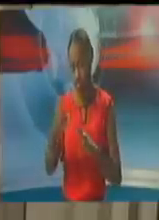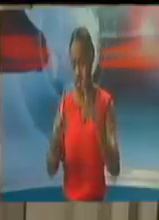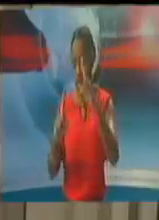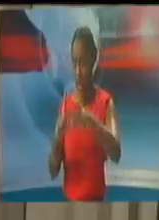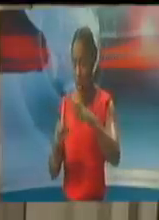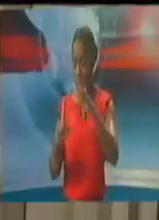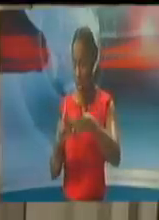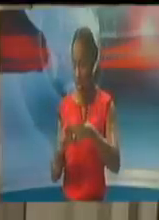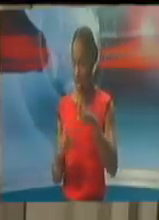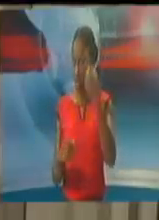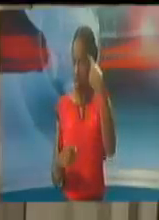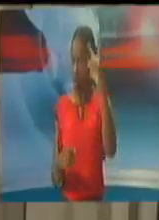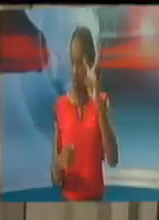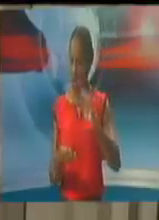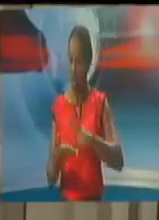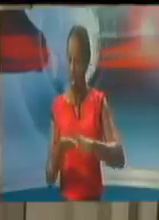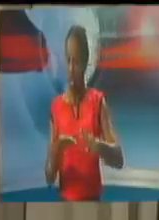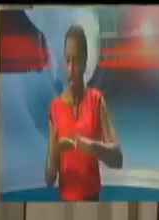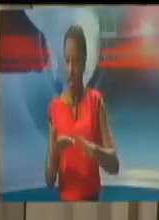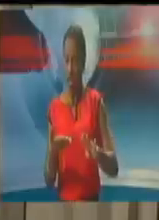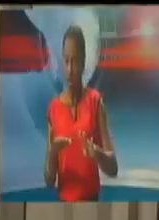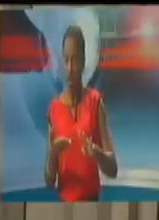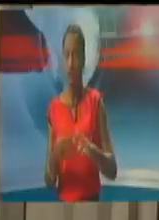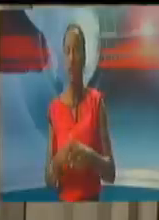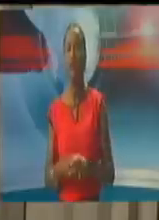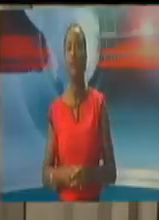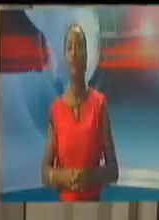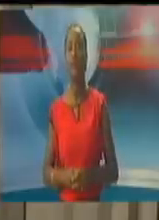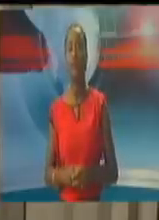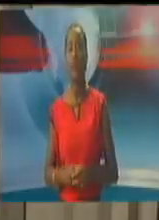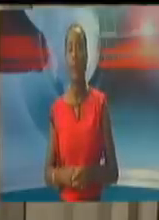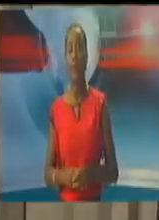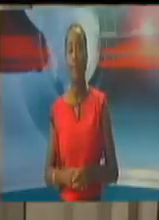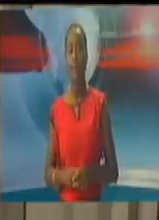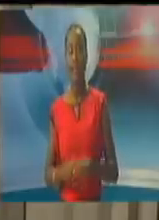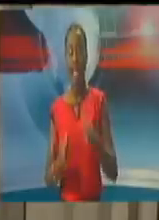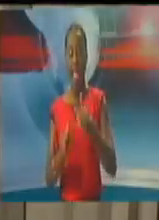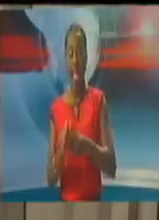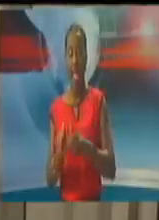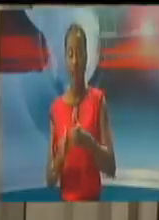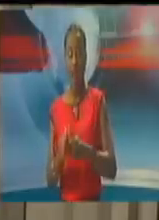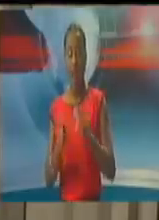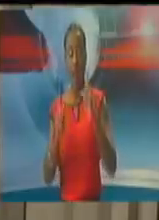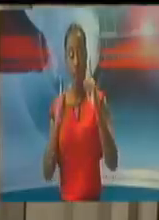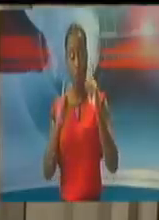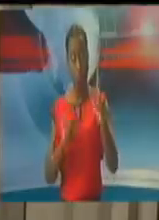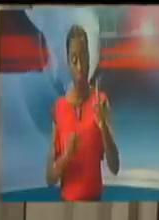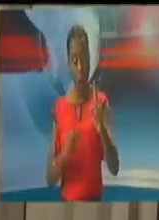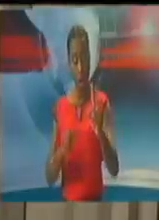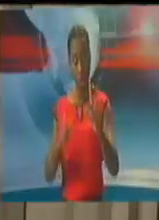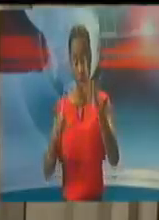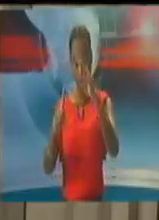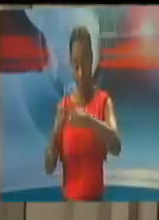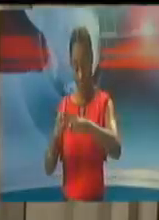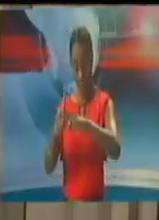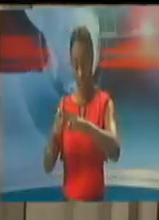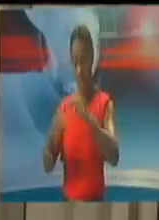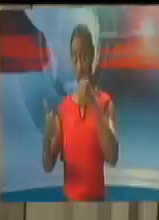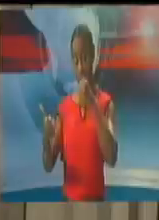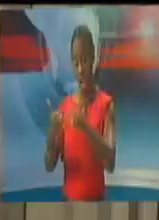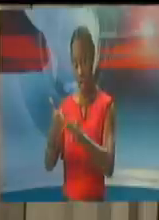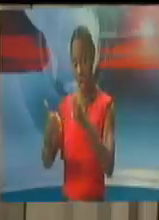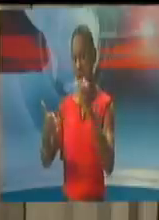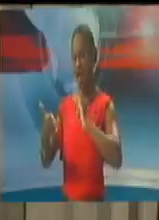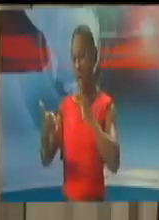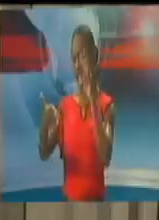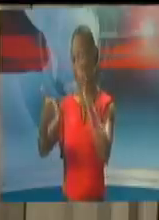lawyering up and sending it to me is going to change anything, because every single one is looked at in a certain process and procedure.